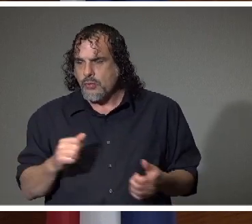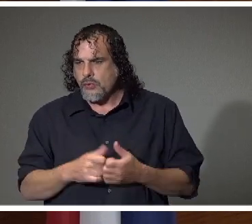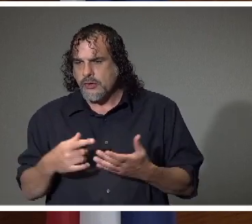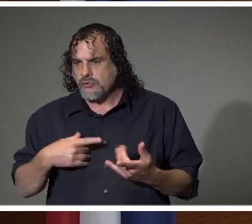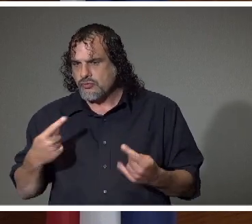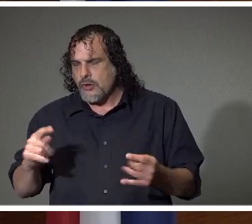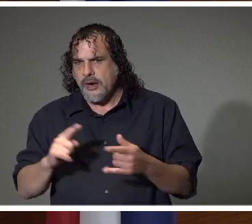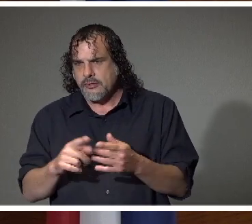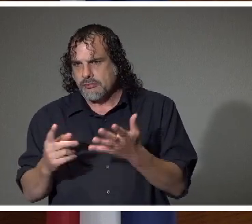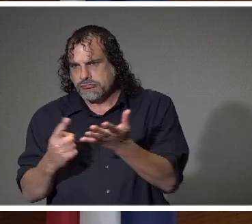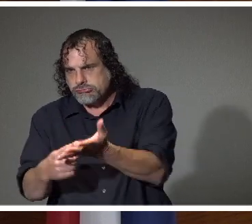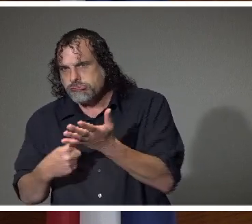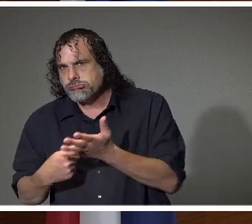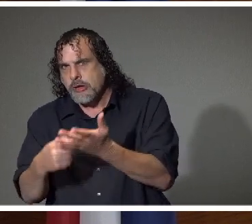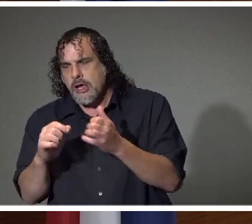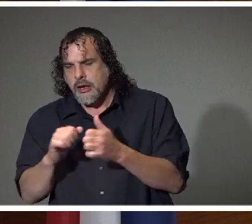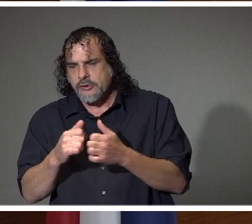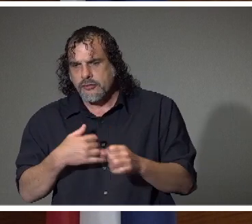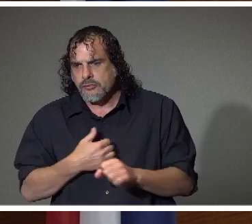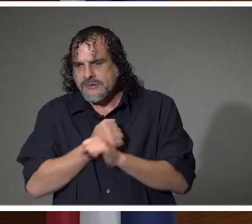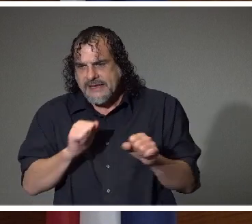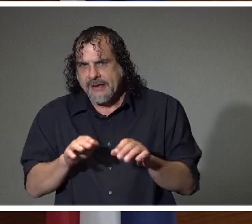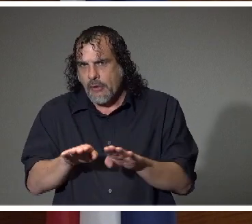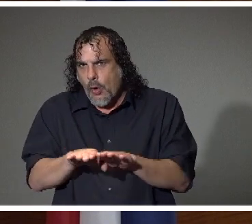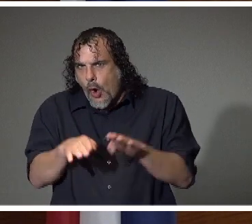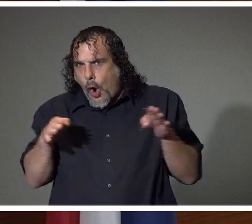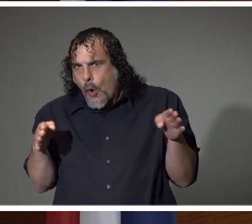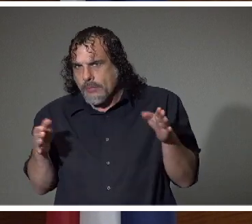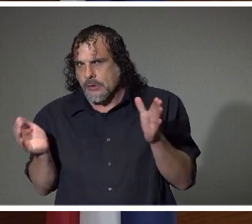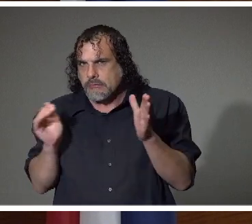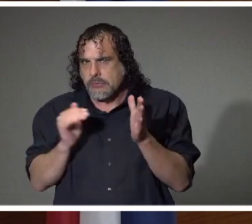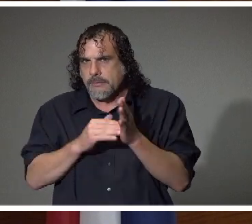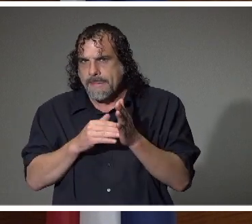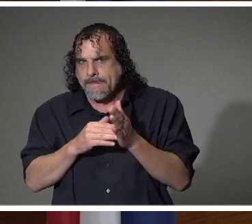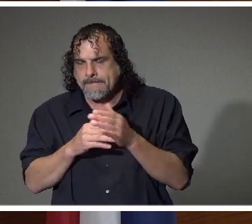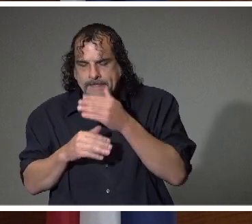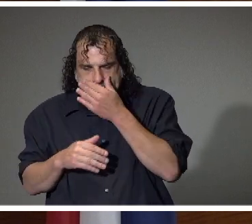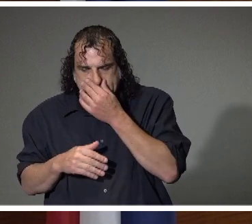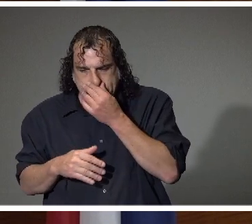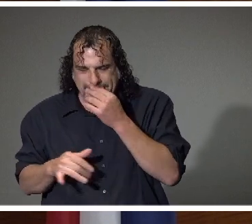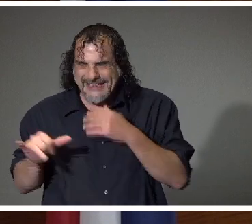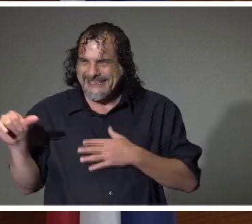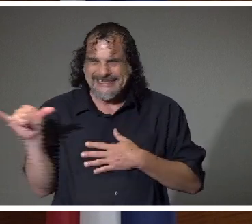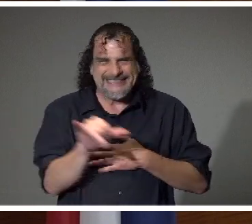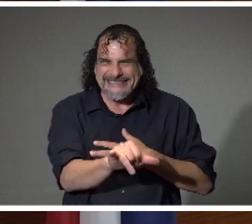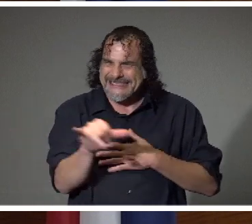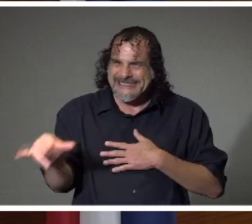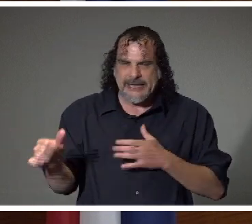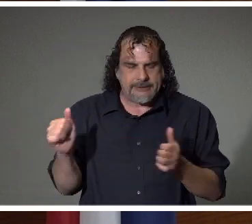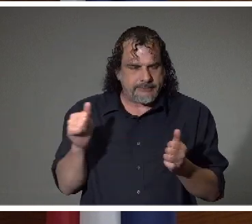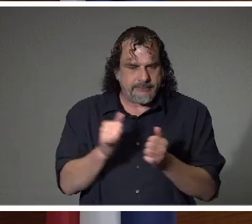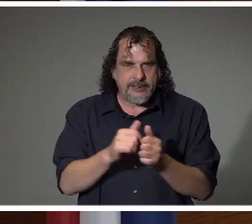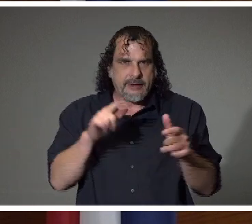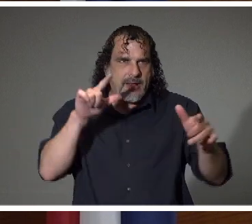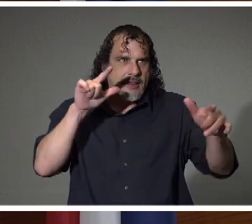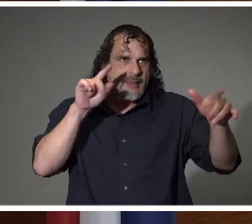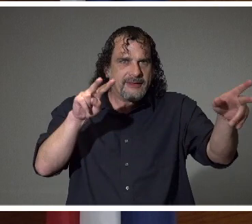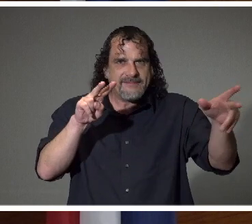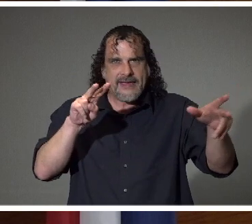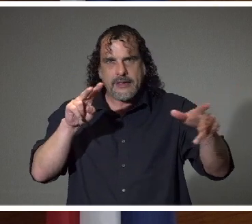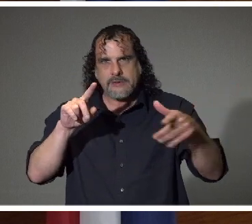allow for a safe reopening of those entities, just like they're trying to do in Las Vegas and